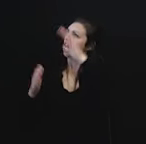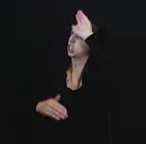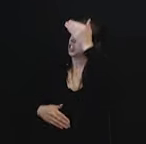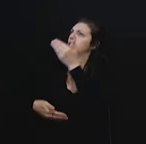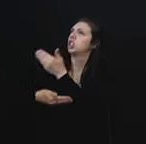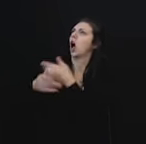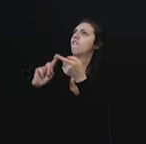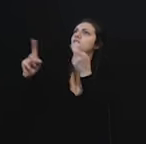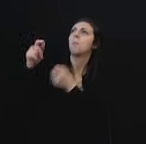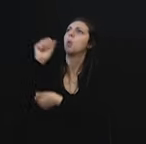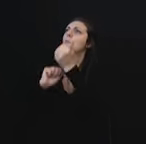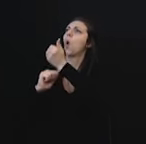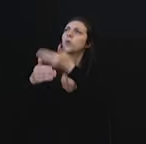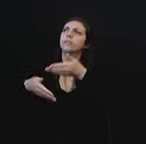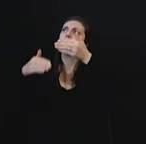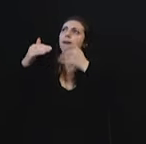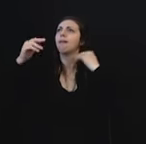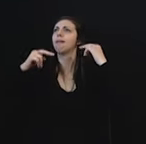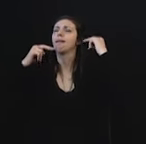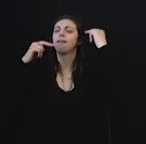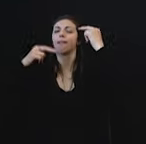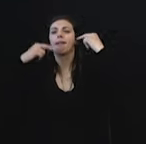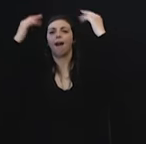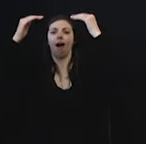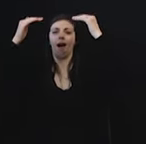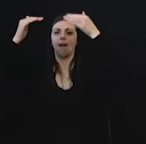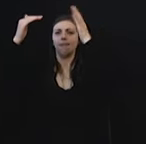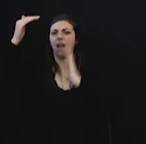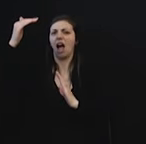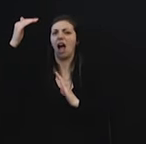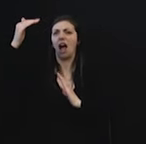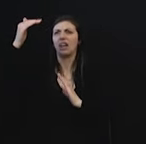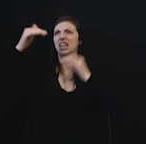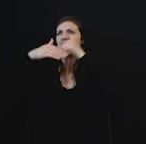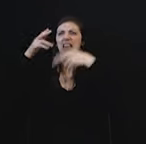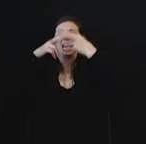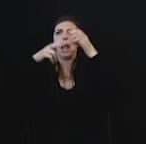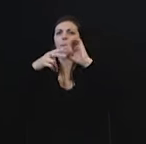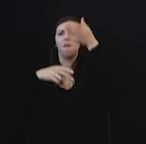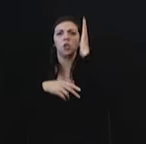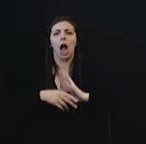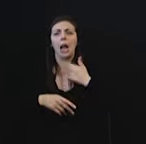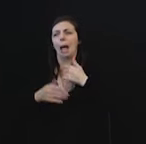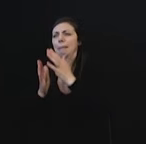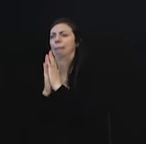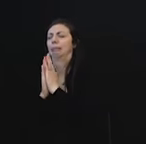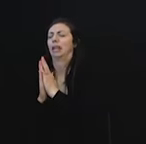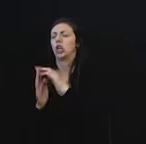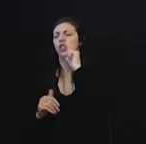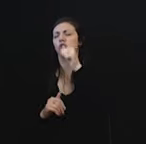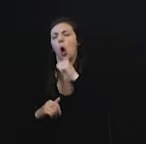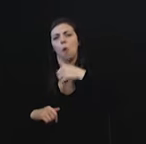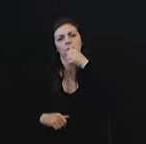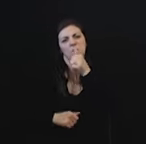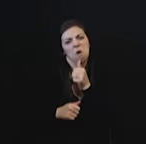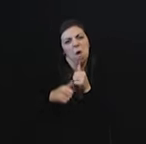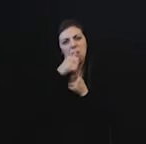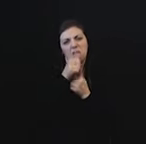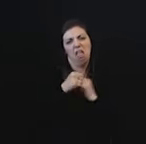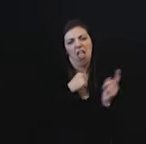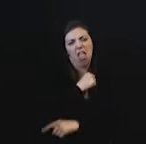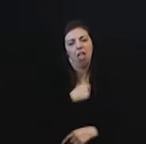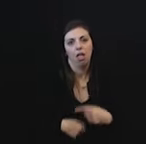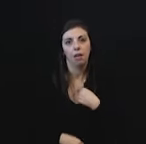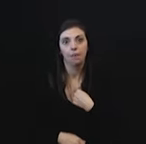God? In the name of God, I beg you, don't torture me." For Jesus had already said to the spirit,